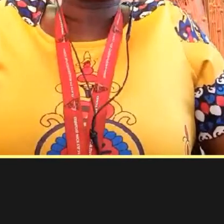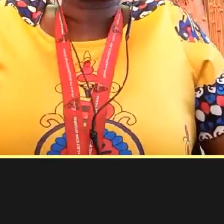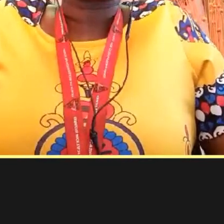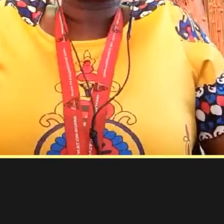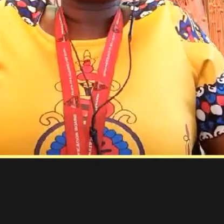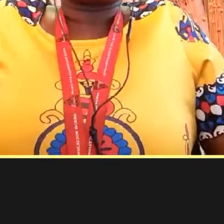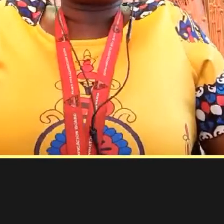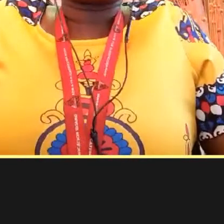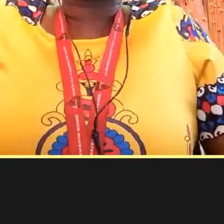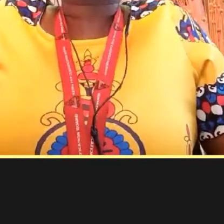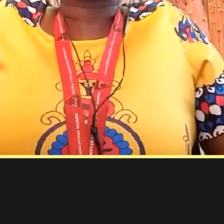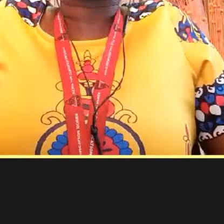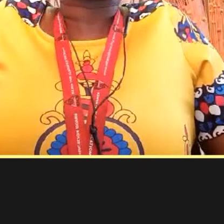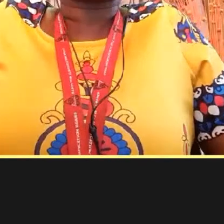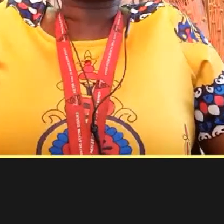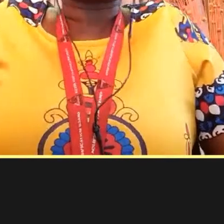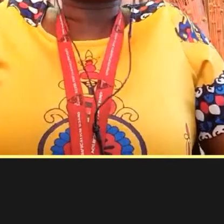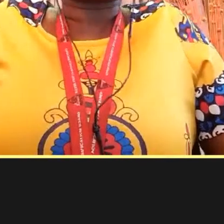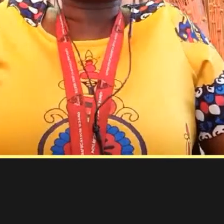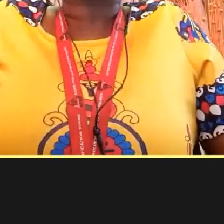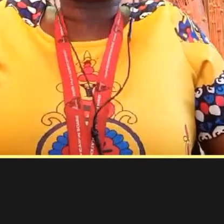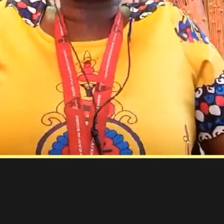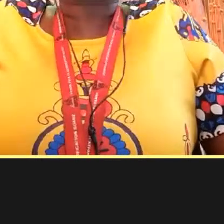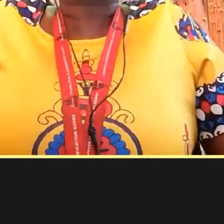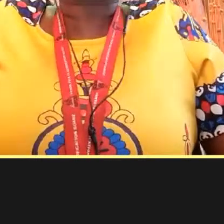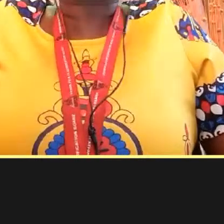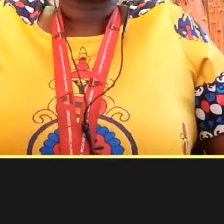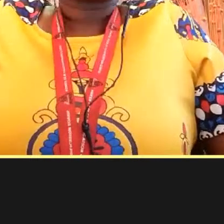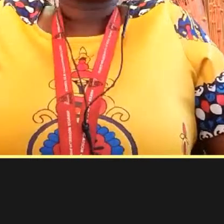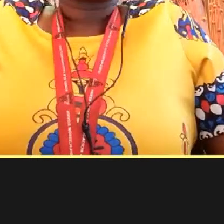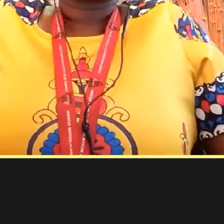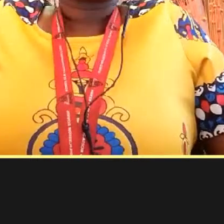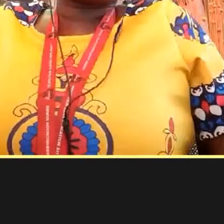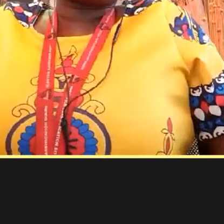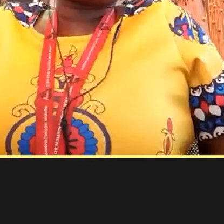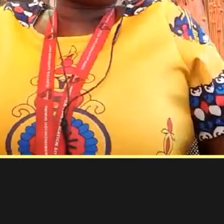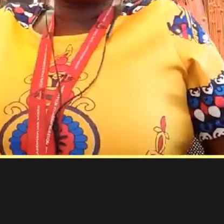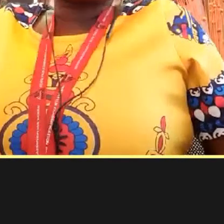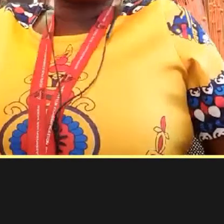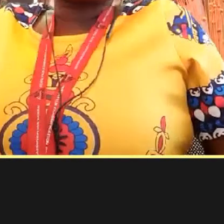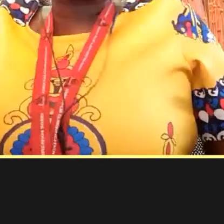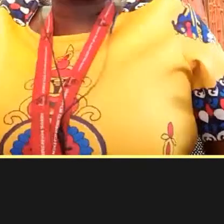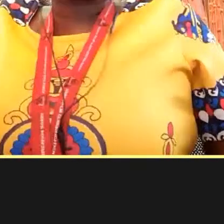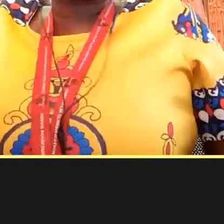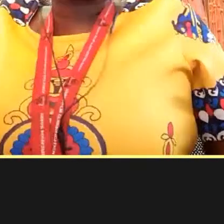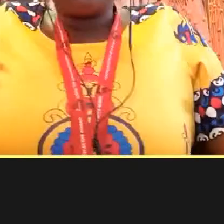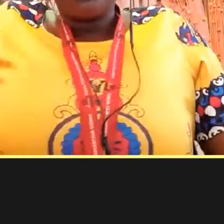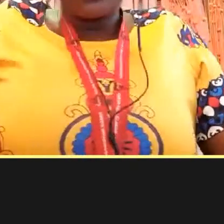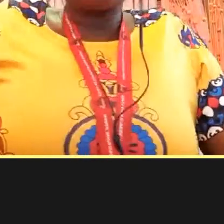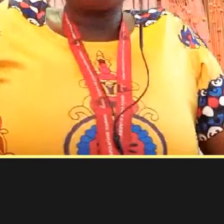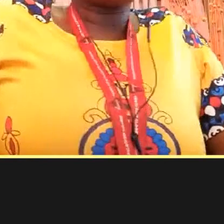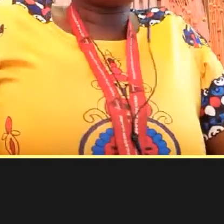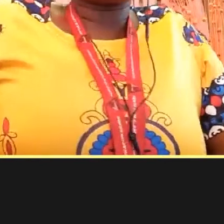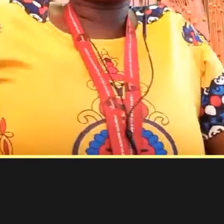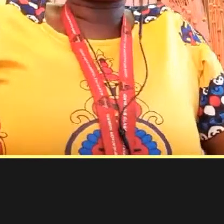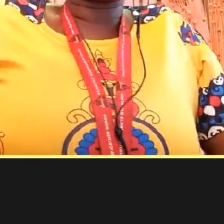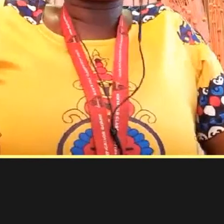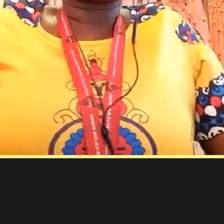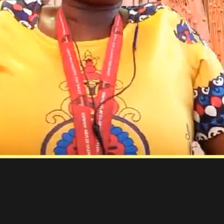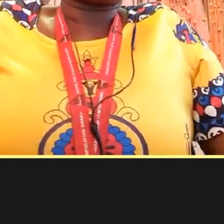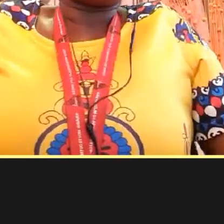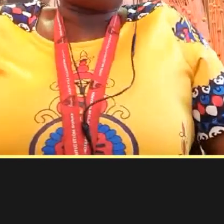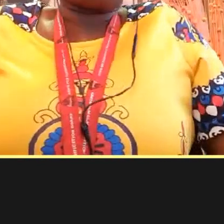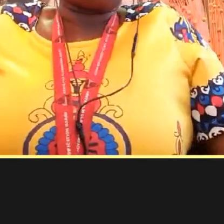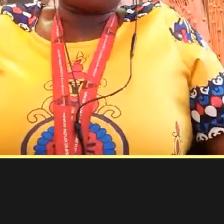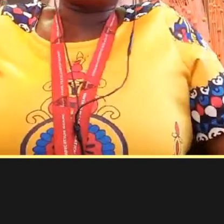online. You'll also find it on Twitter. Thank you very much. Without any further ado, I believe we are now